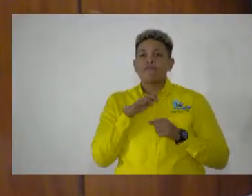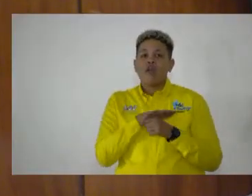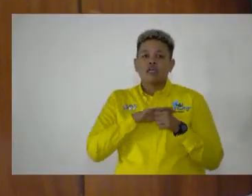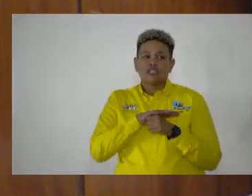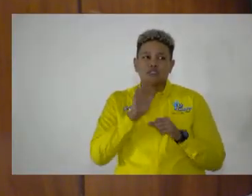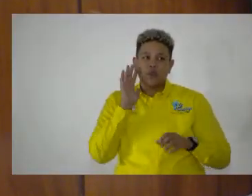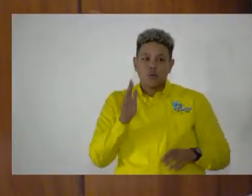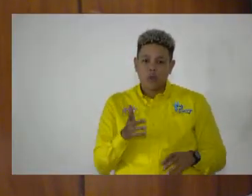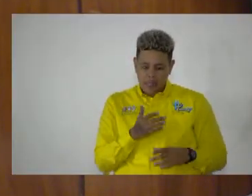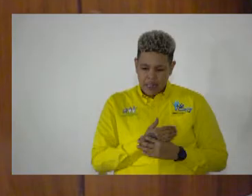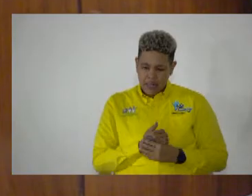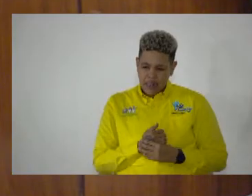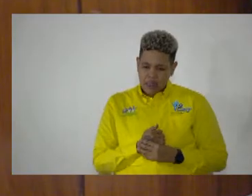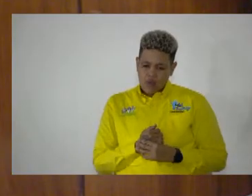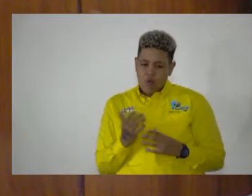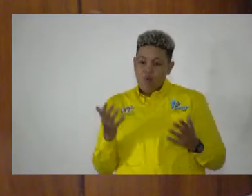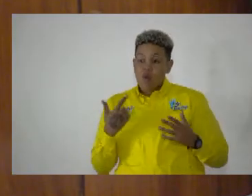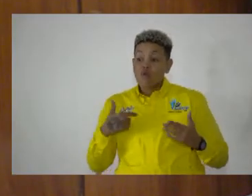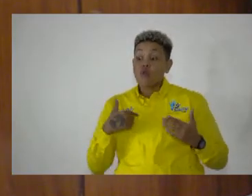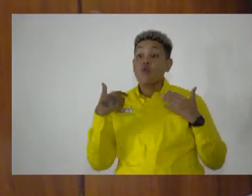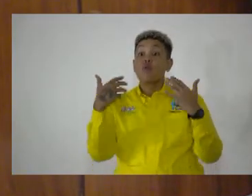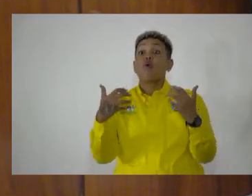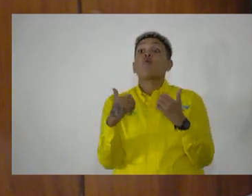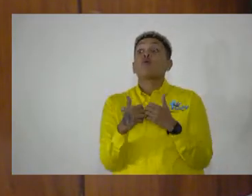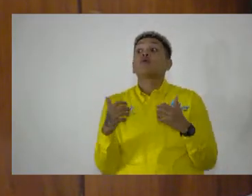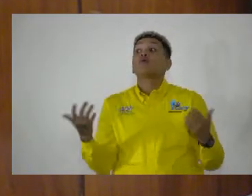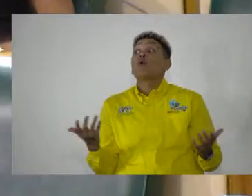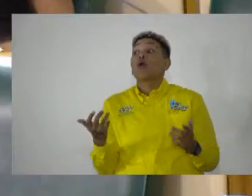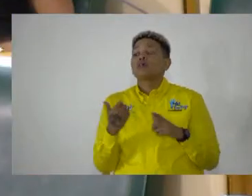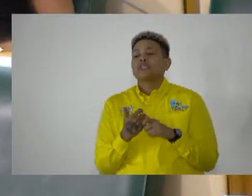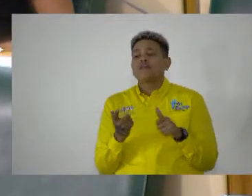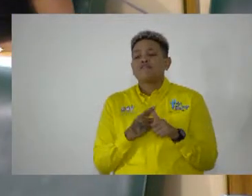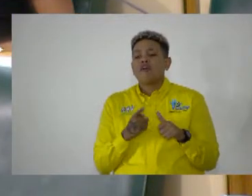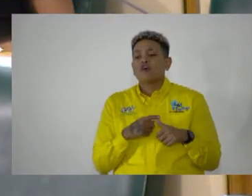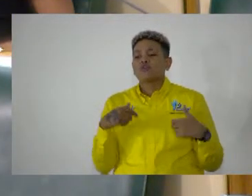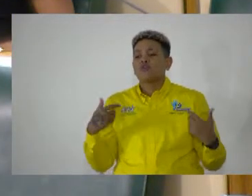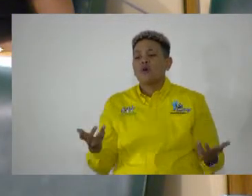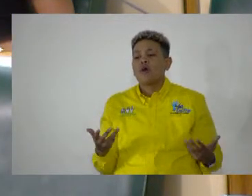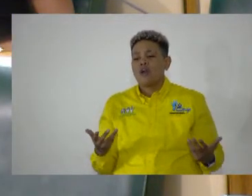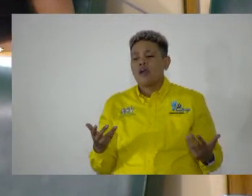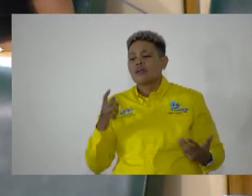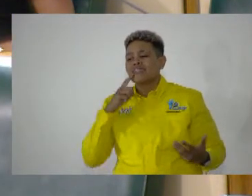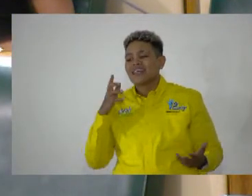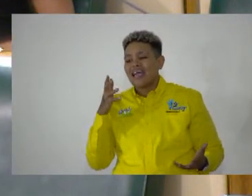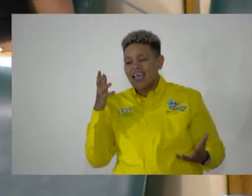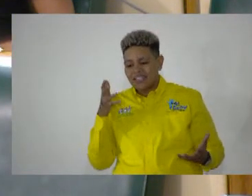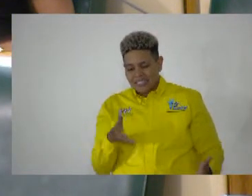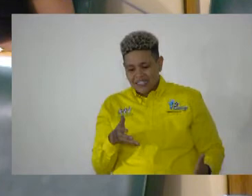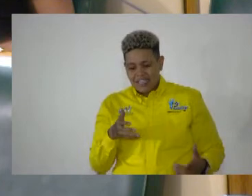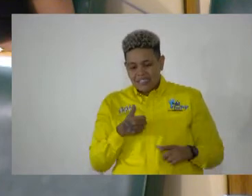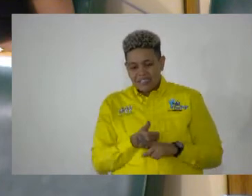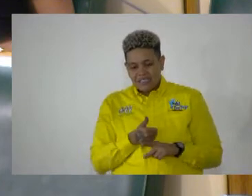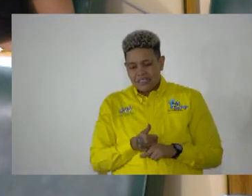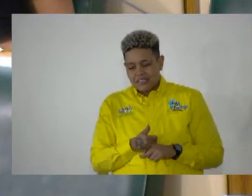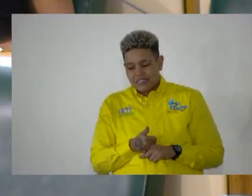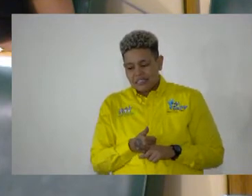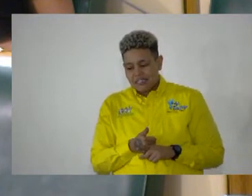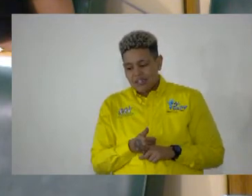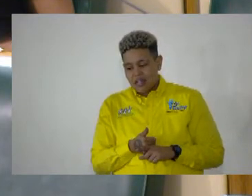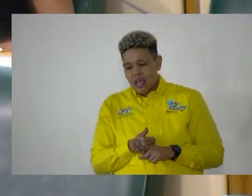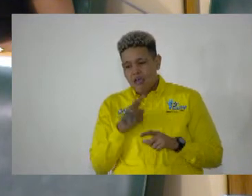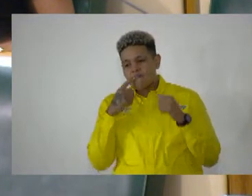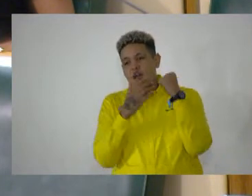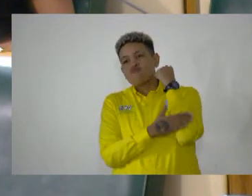constituencies. What we go by would be, first of all, the existence of a